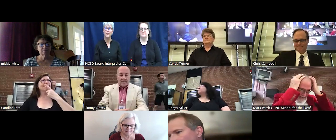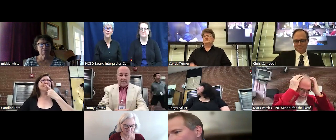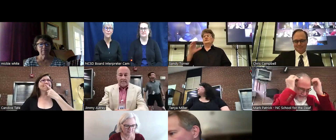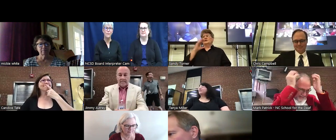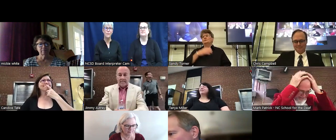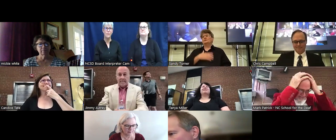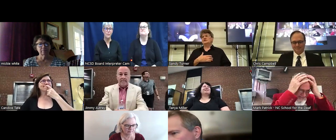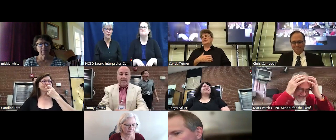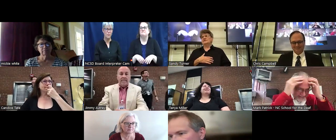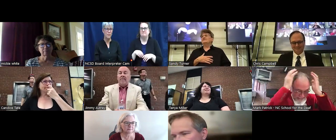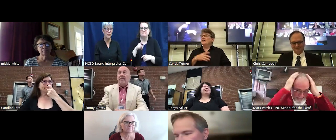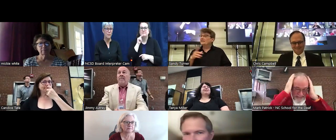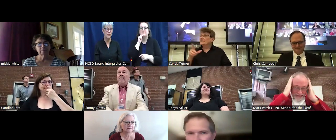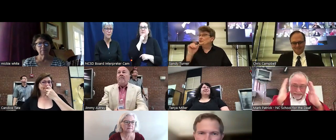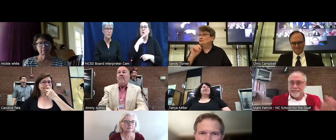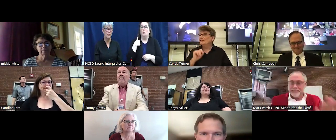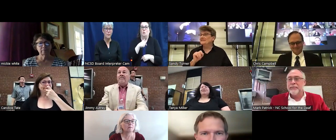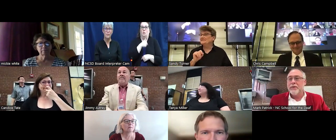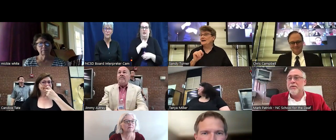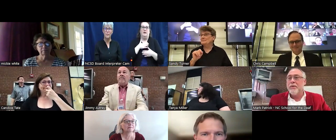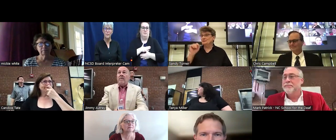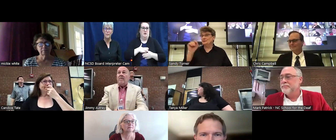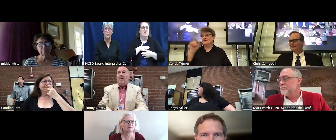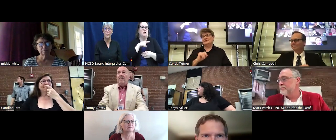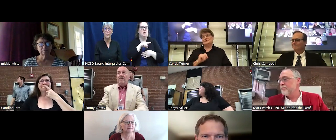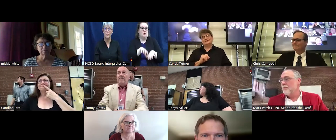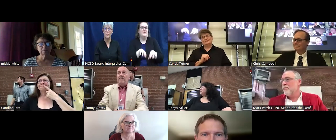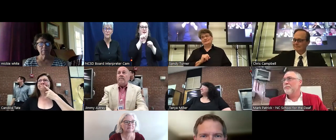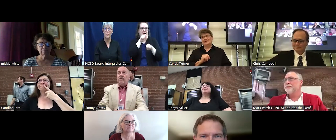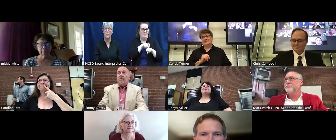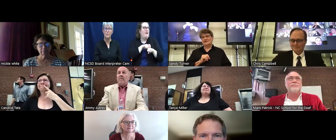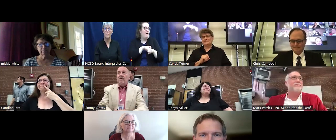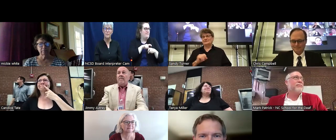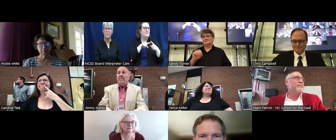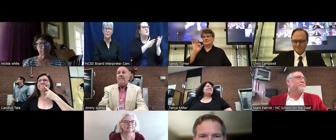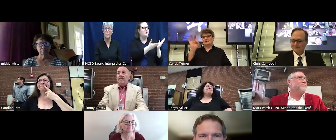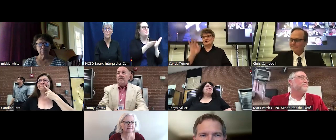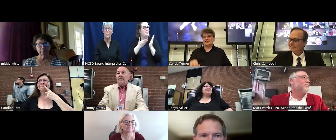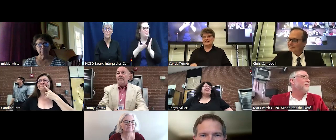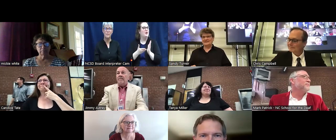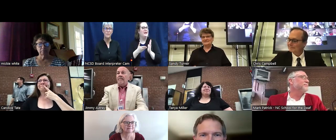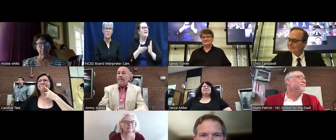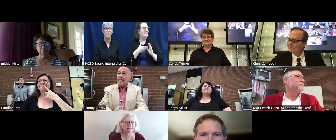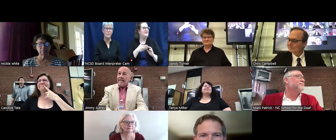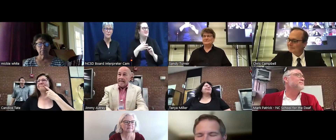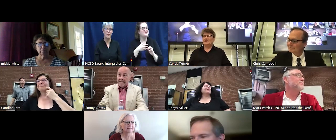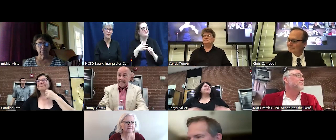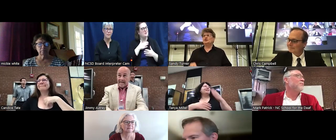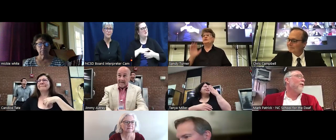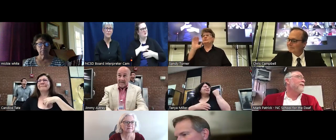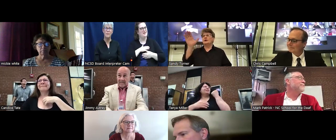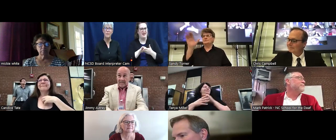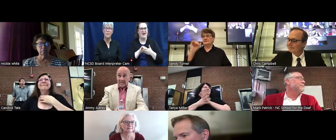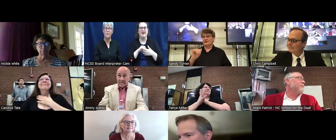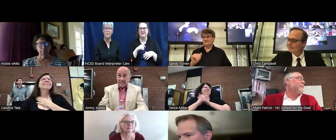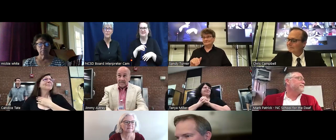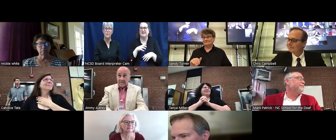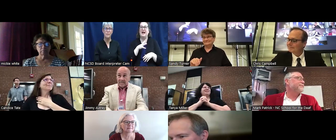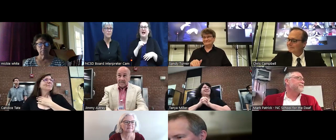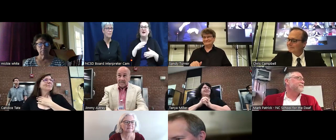We certainly appreciate the fact that you take the time to bring those fellows over. We appreciate it. Enjoy the prom